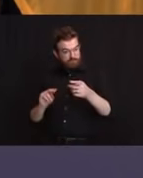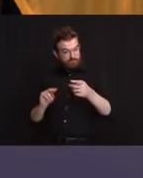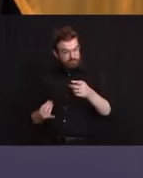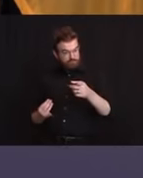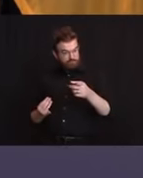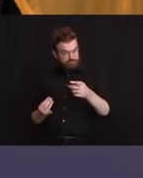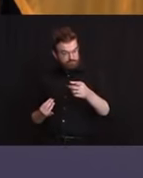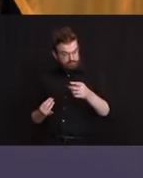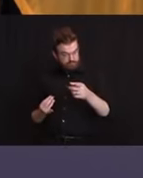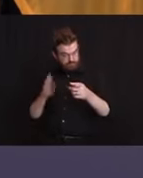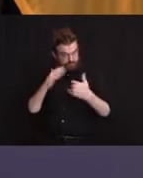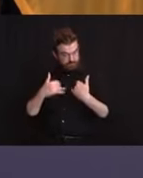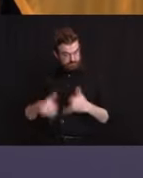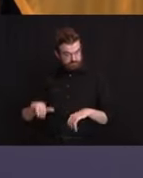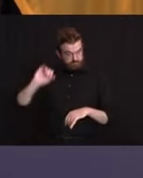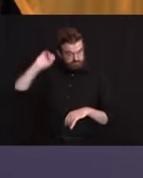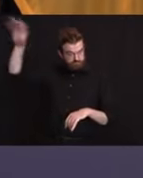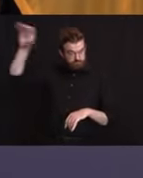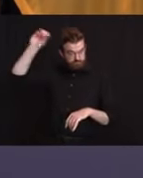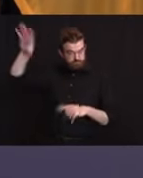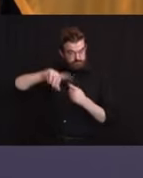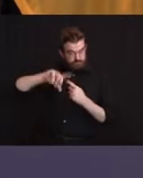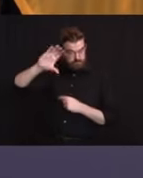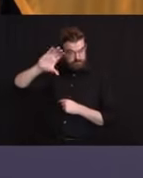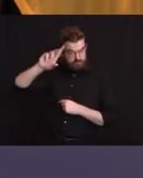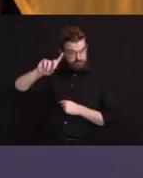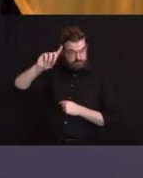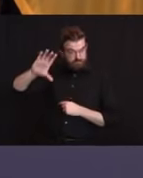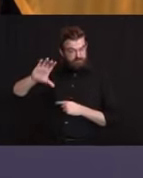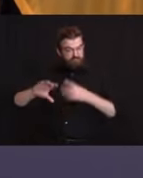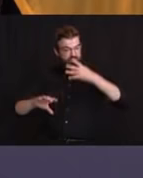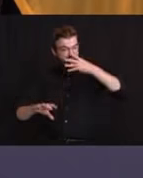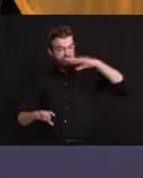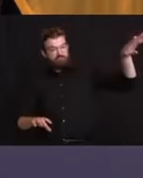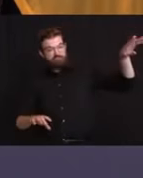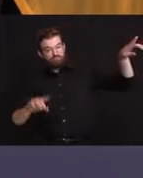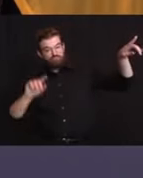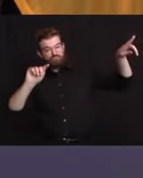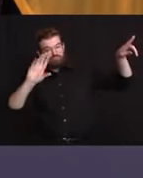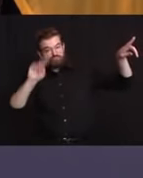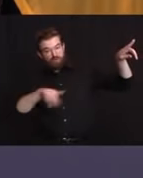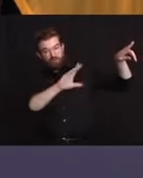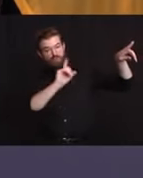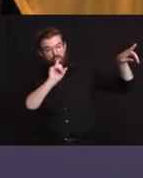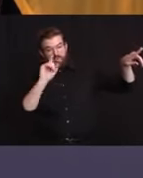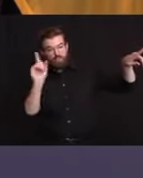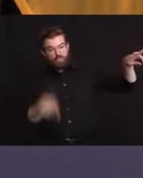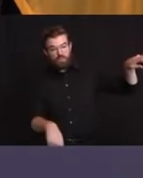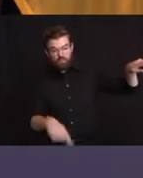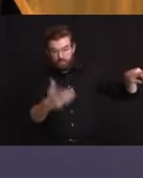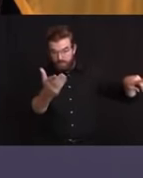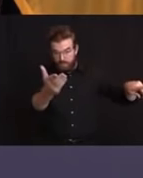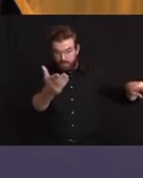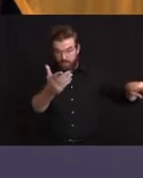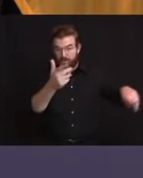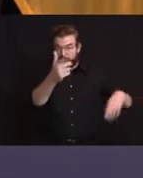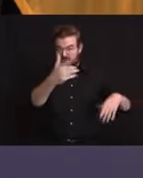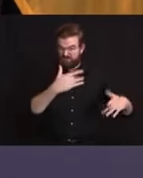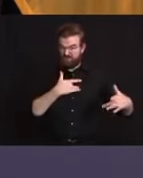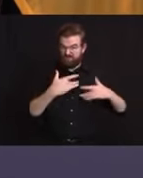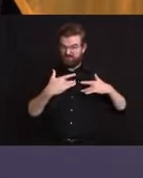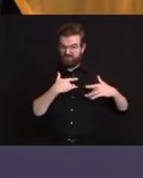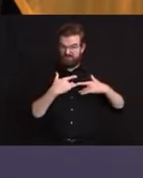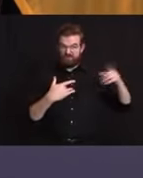sending data to the CDC to try and circumvent the order? Are you concerned at all about access or transparency surrounding the data after this